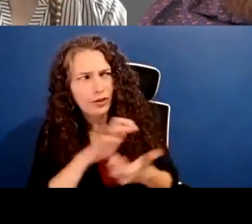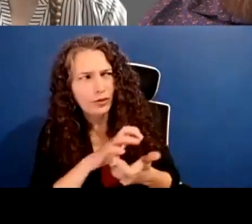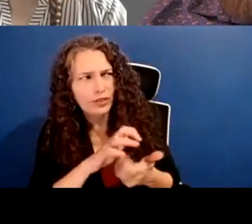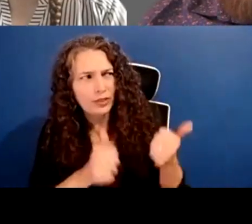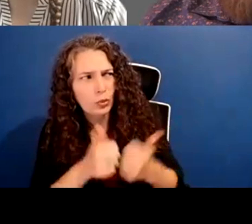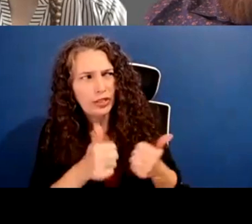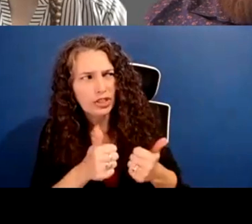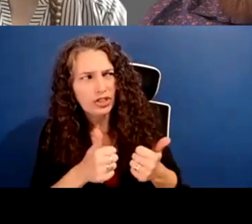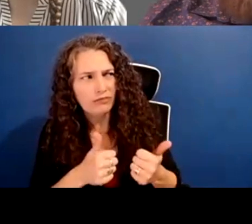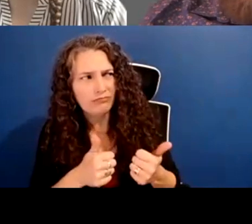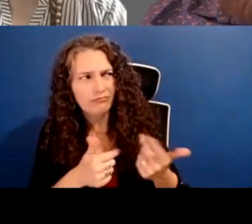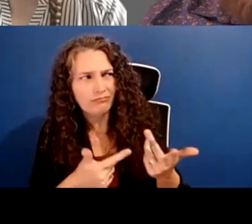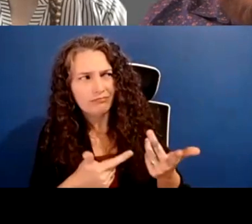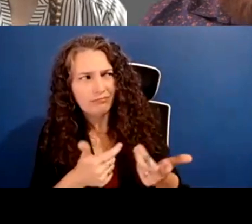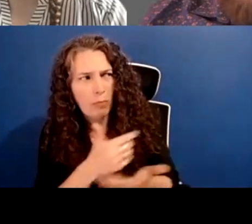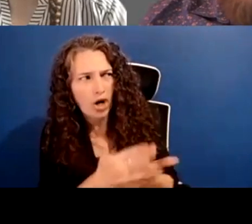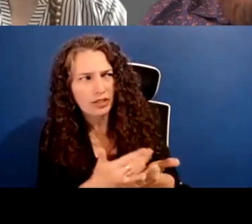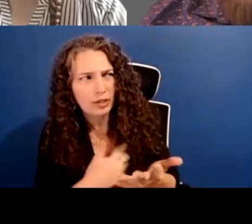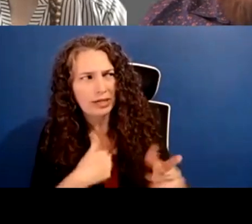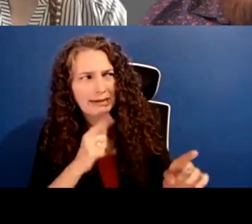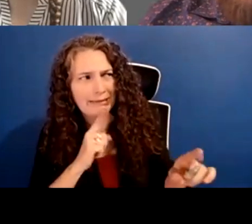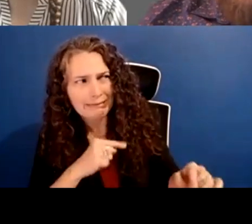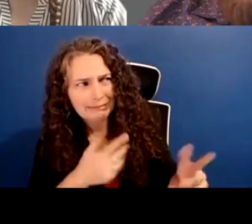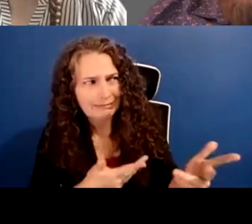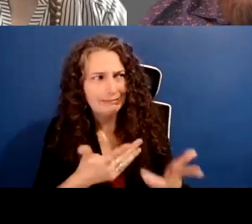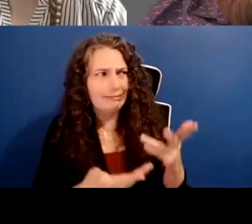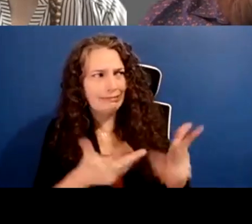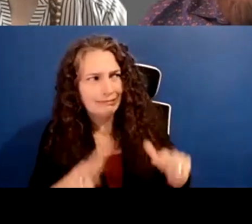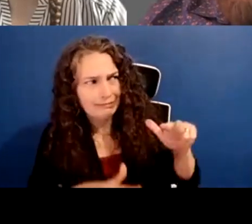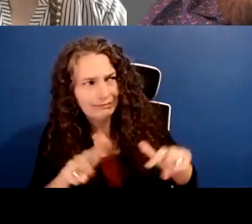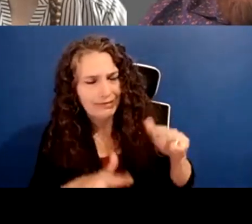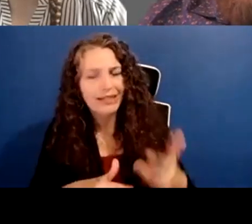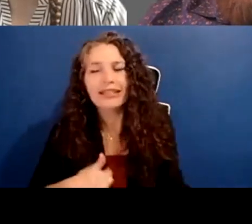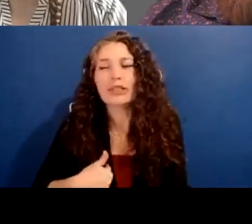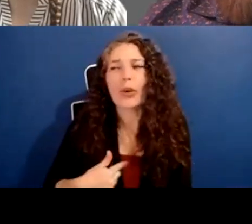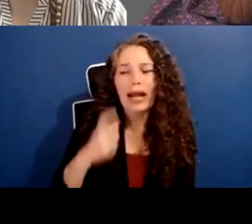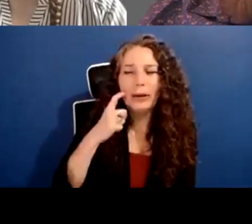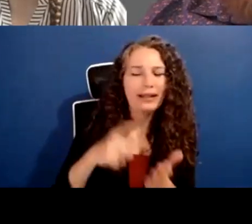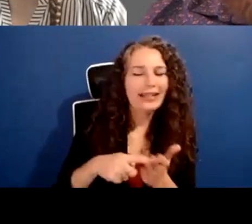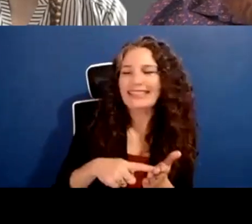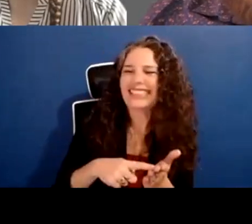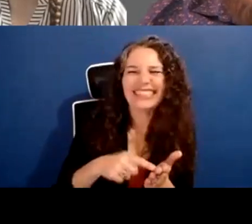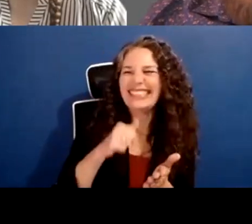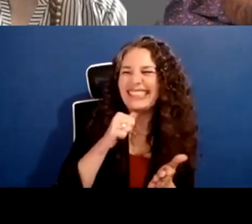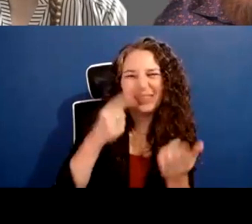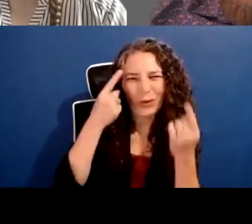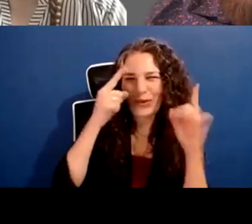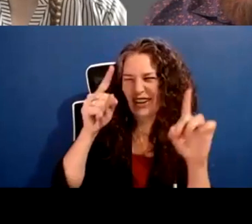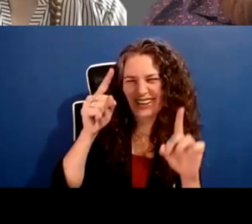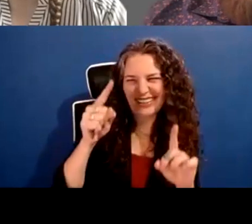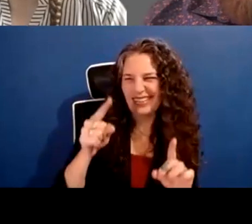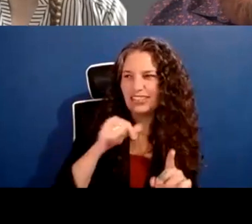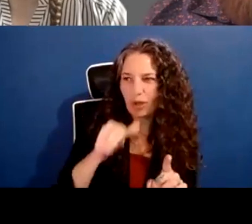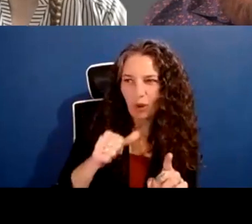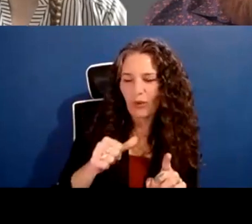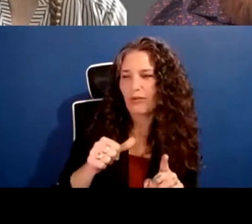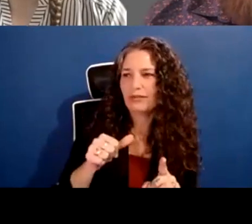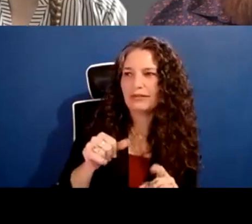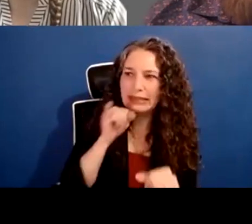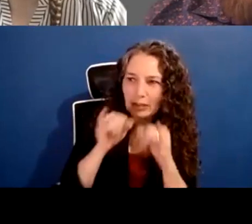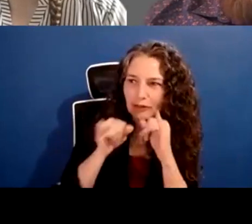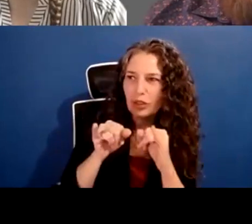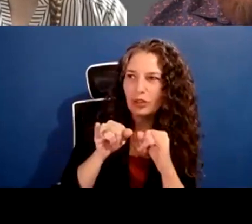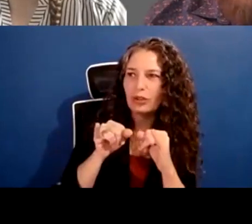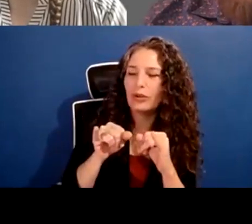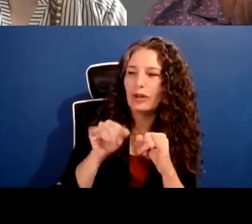apparent to me quite quickly that this was not a strategy that was going to work. And if you're going to be, doing an interview style